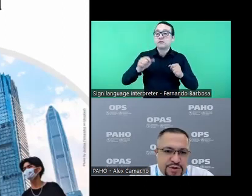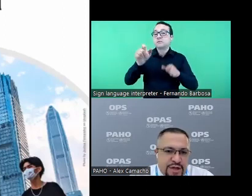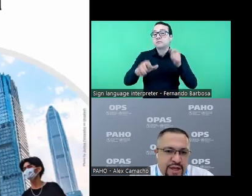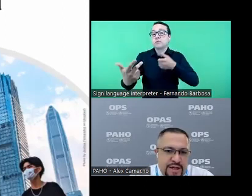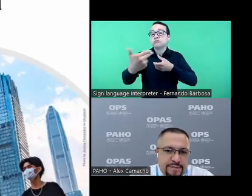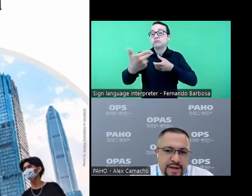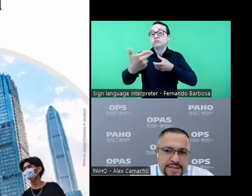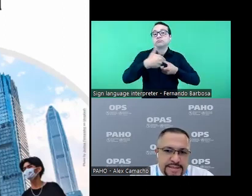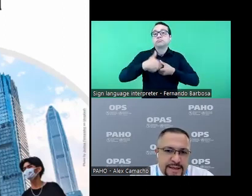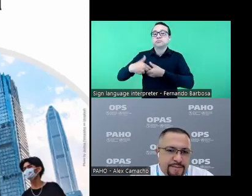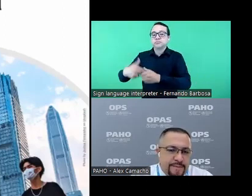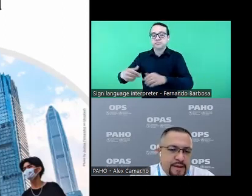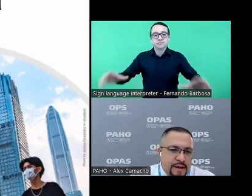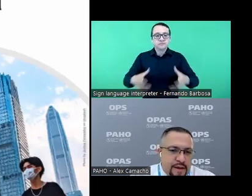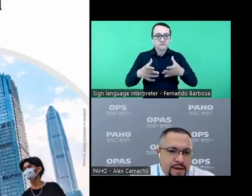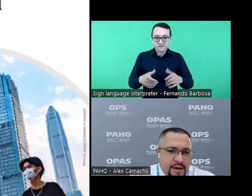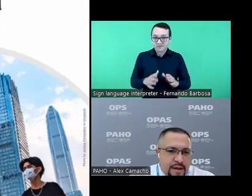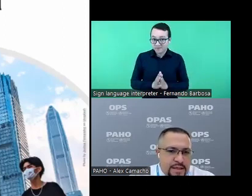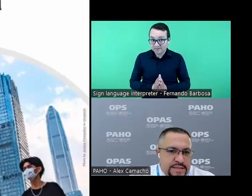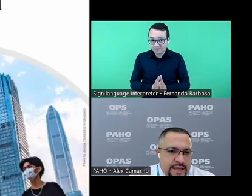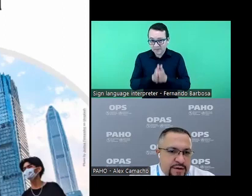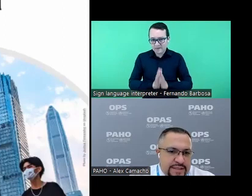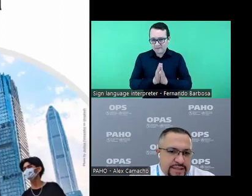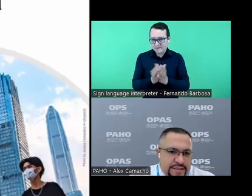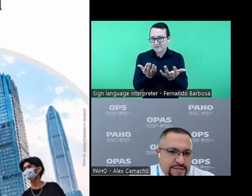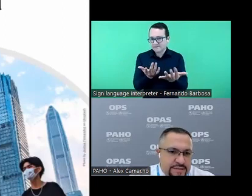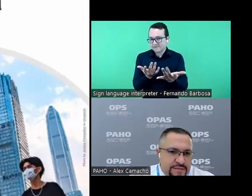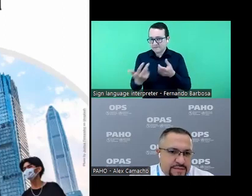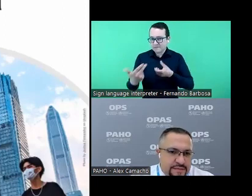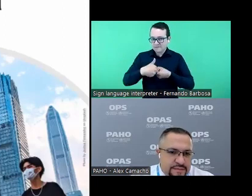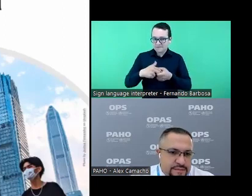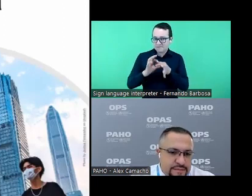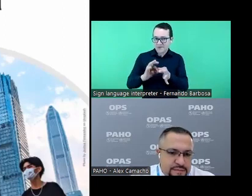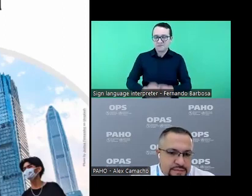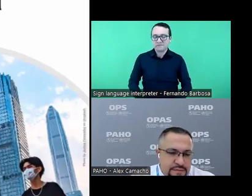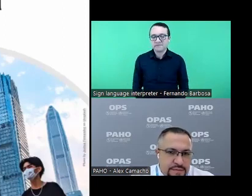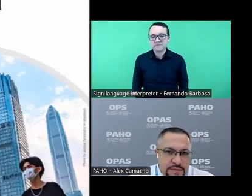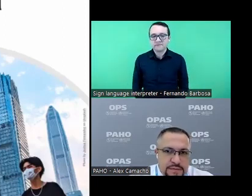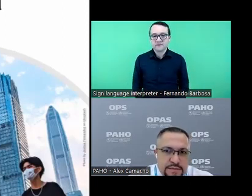participants to join in. Please stay connected.